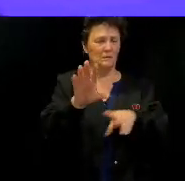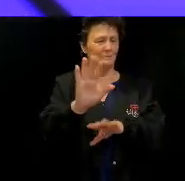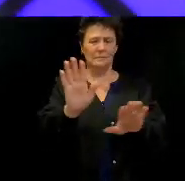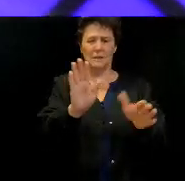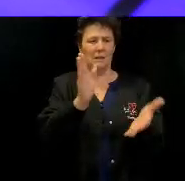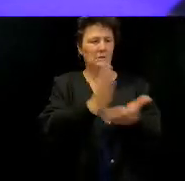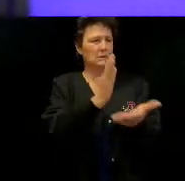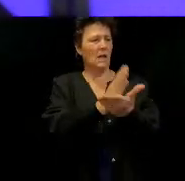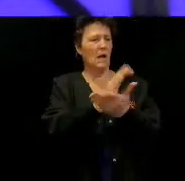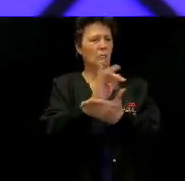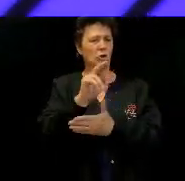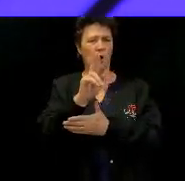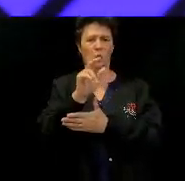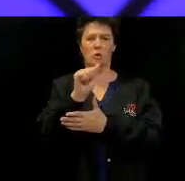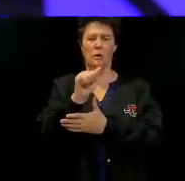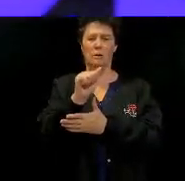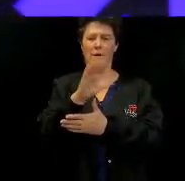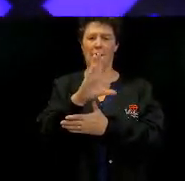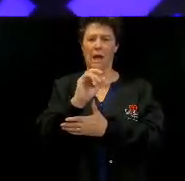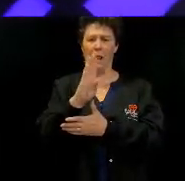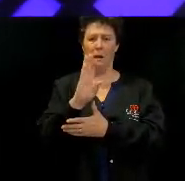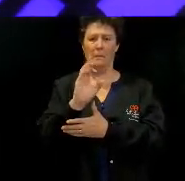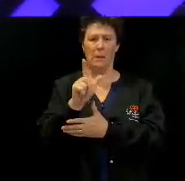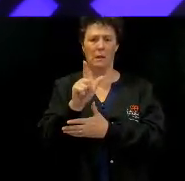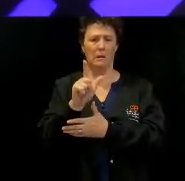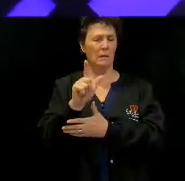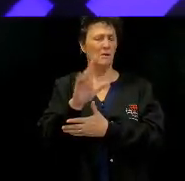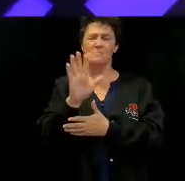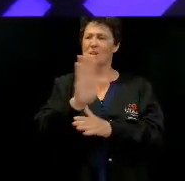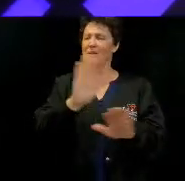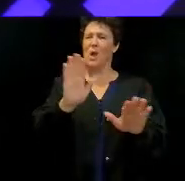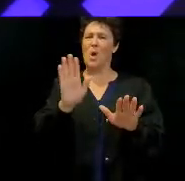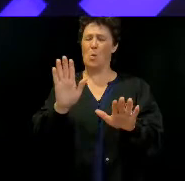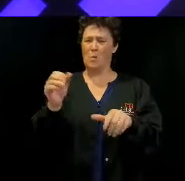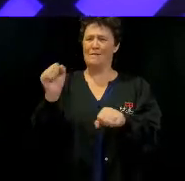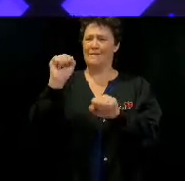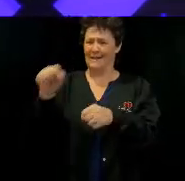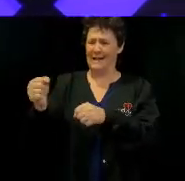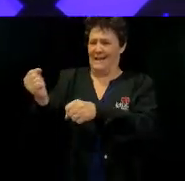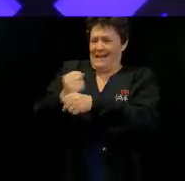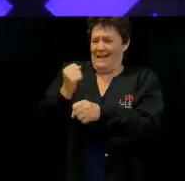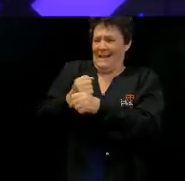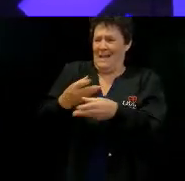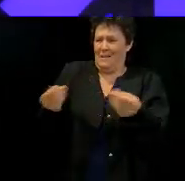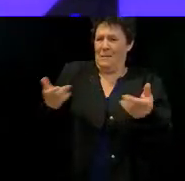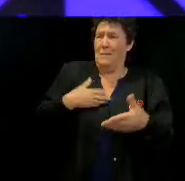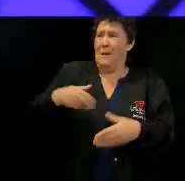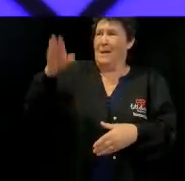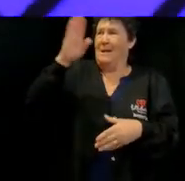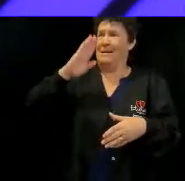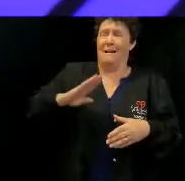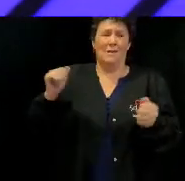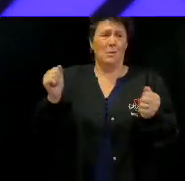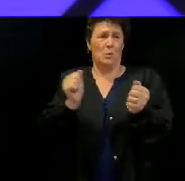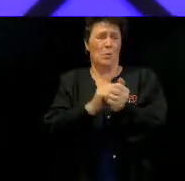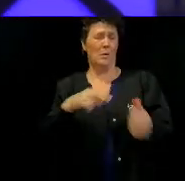stop. No, we're well able to take the land. We're well able. Our God is with us.